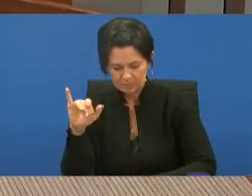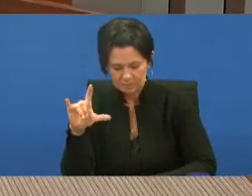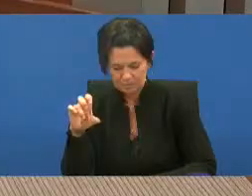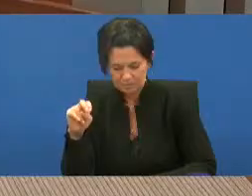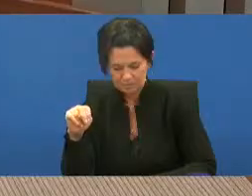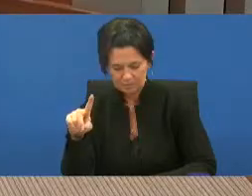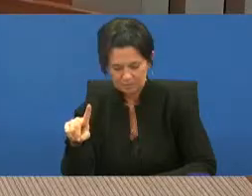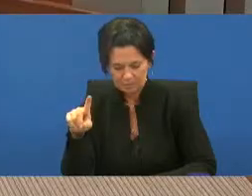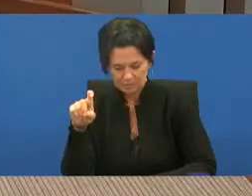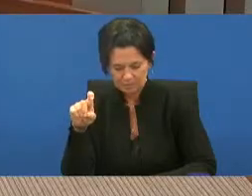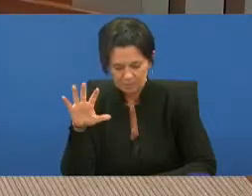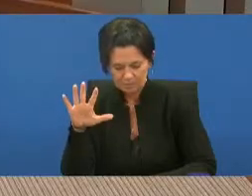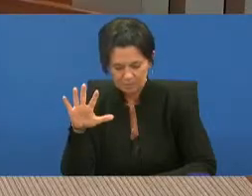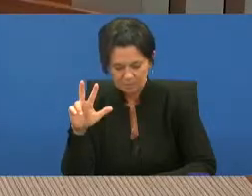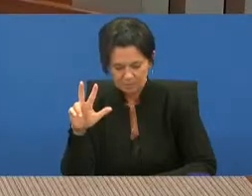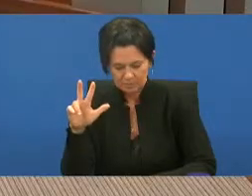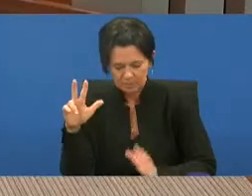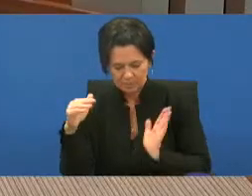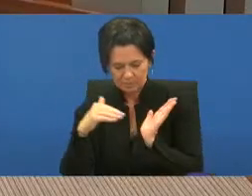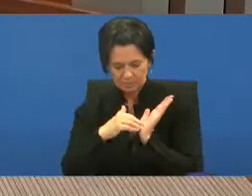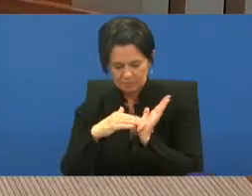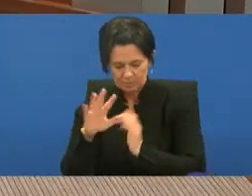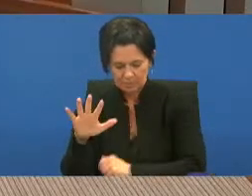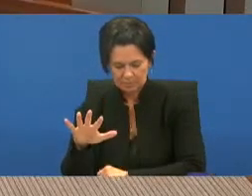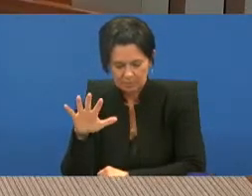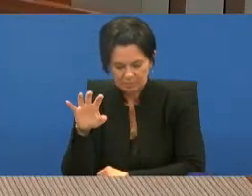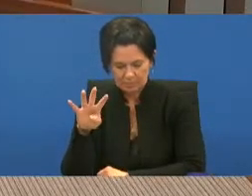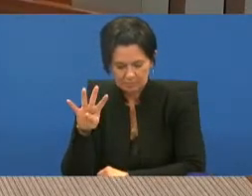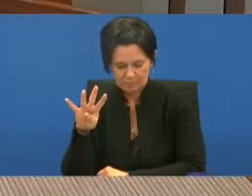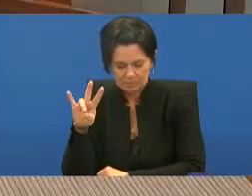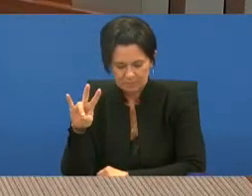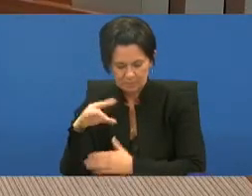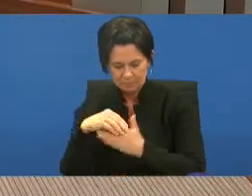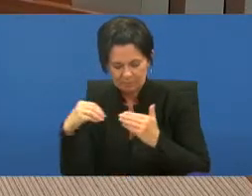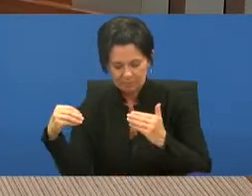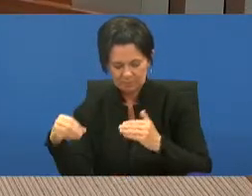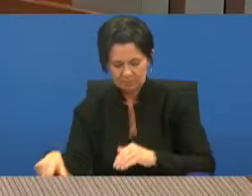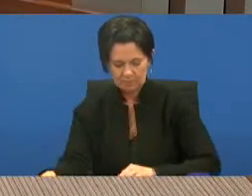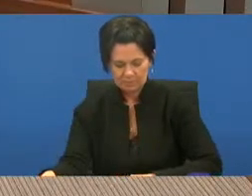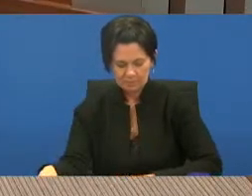Airline and Baton Rouge Avenue, Barber Brothers Construction Company LLC,